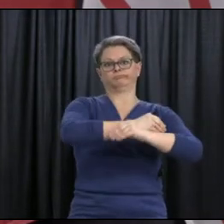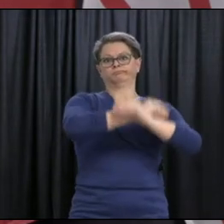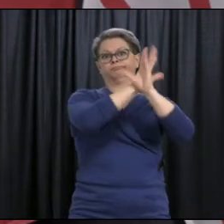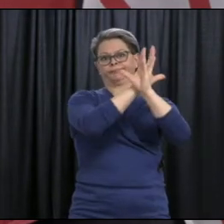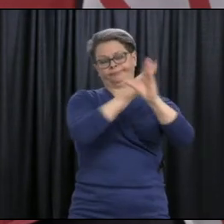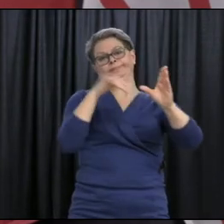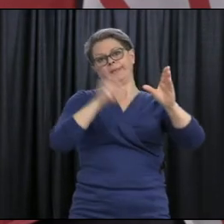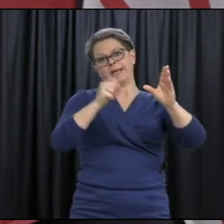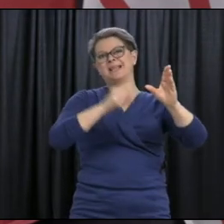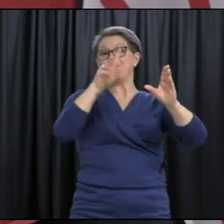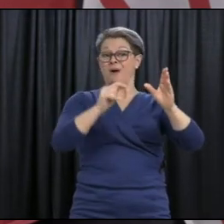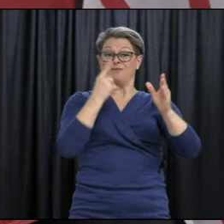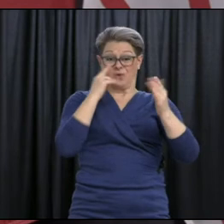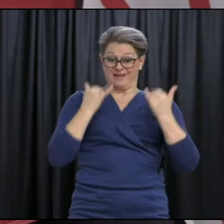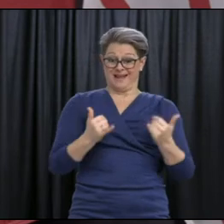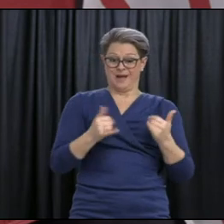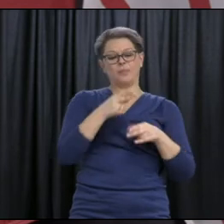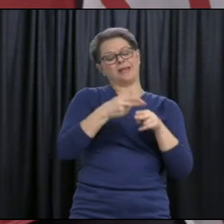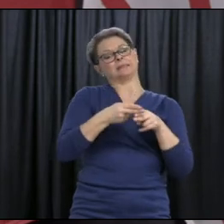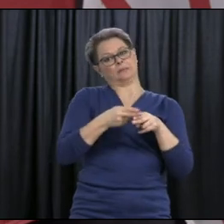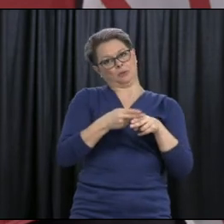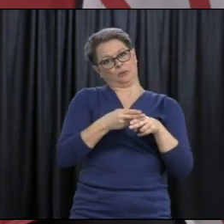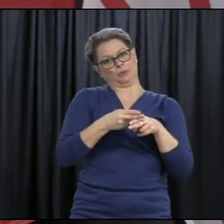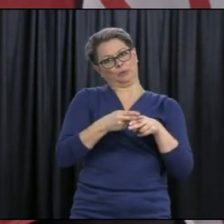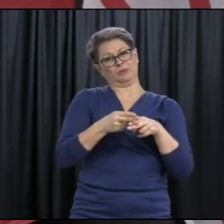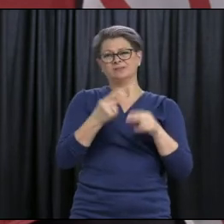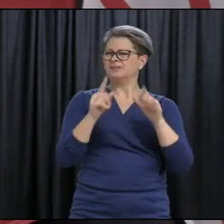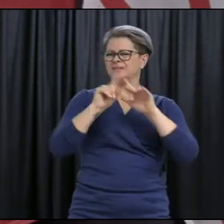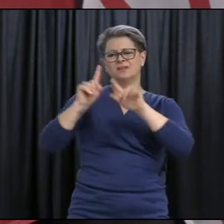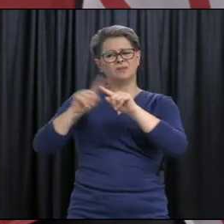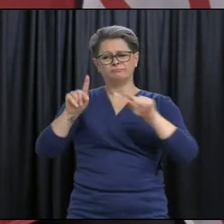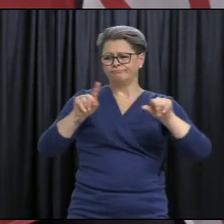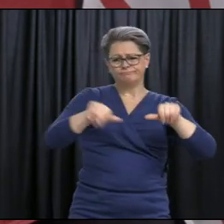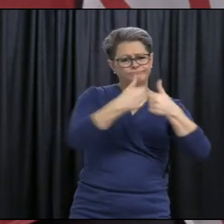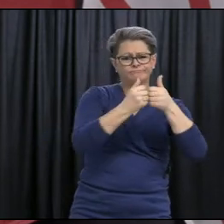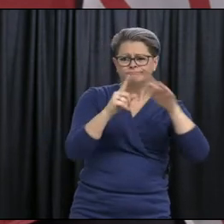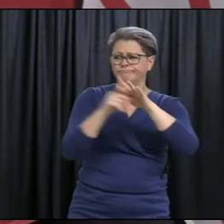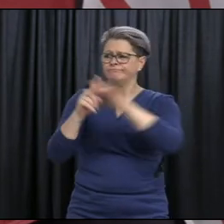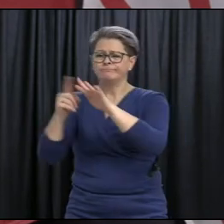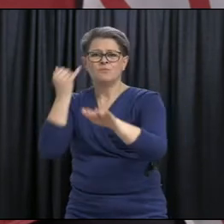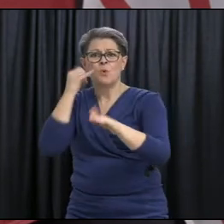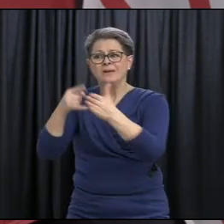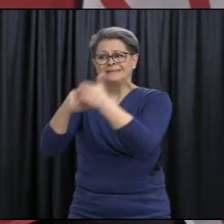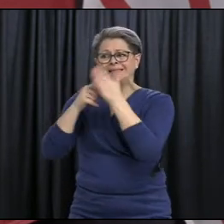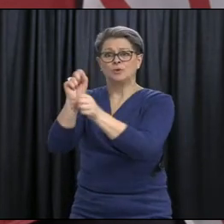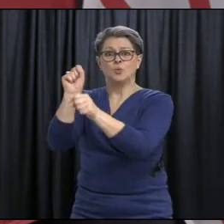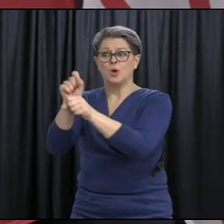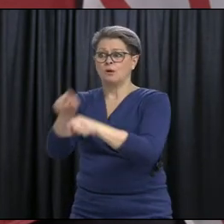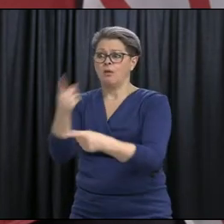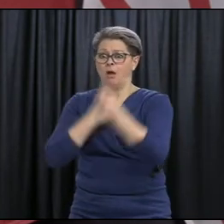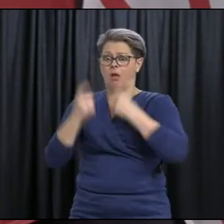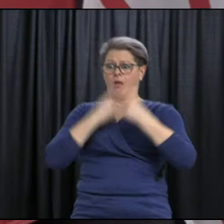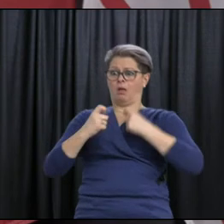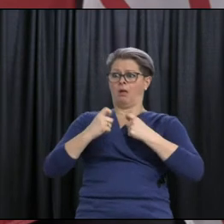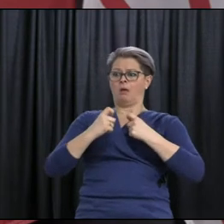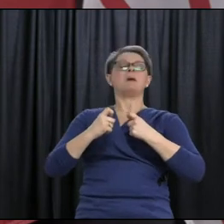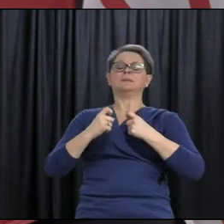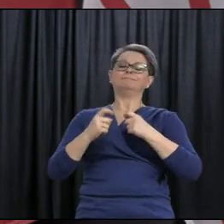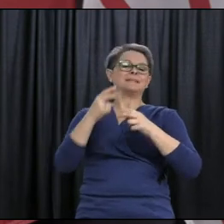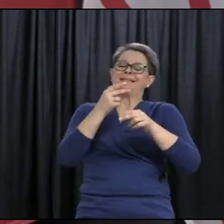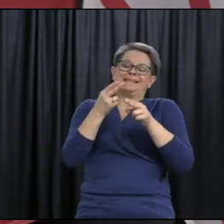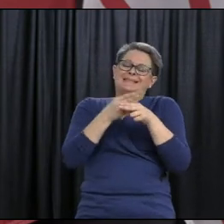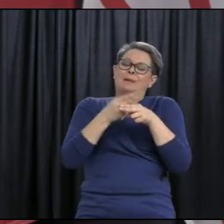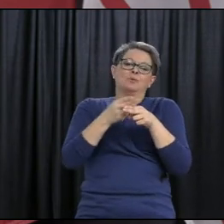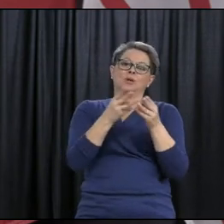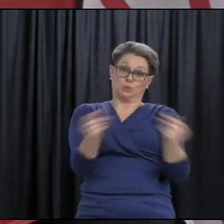a temporary measure that reflects the real challenges that some essential workers have raised with us.